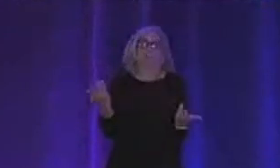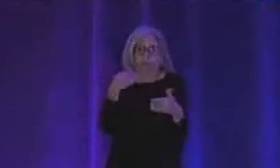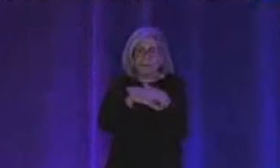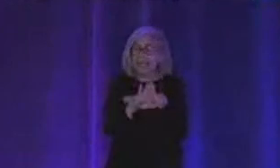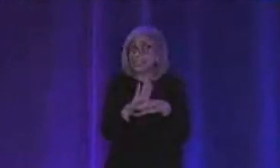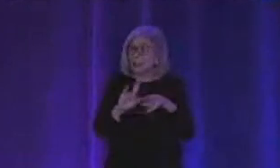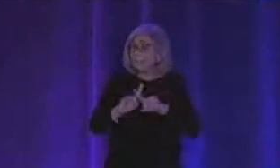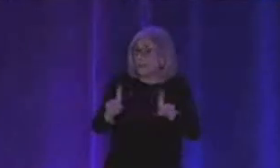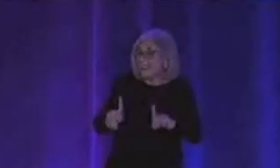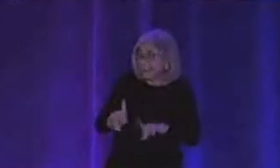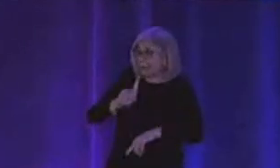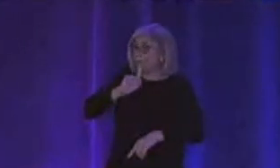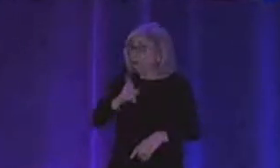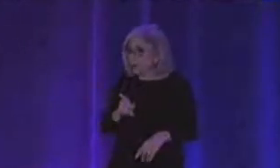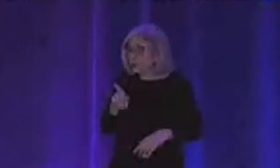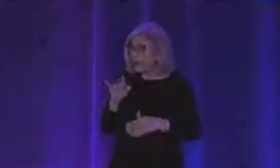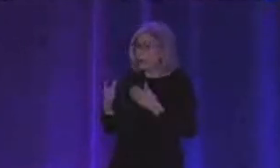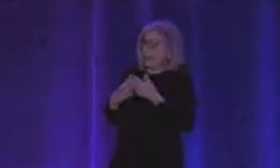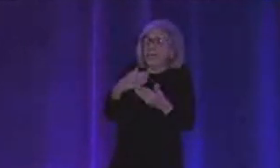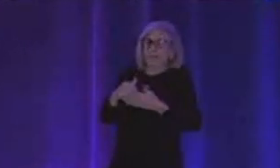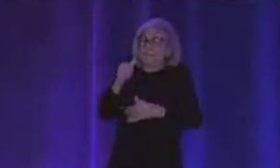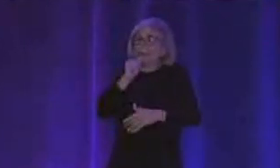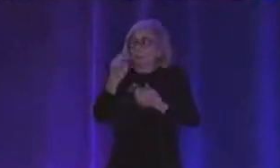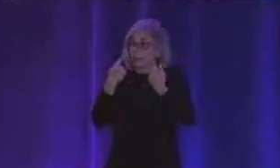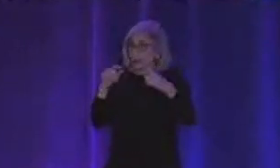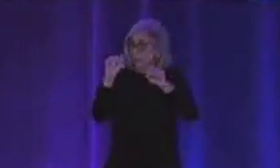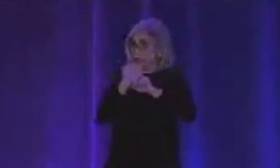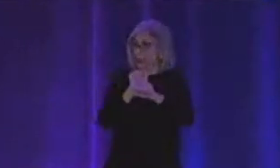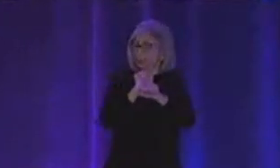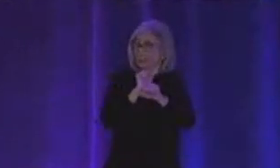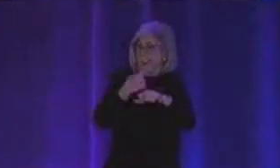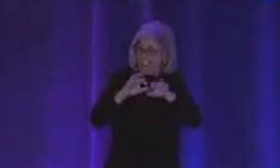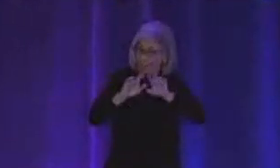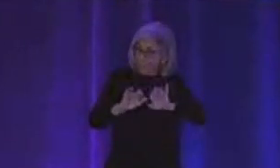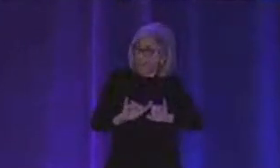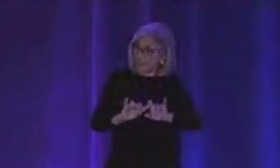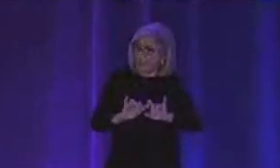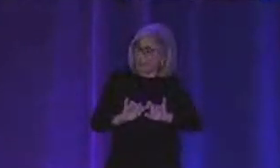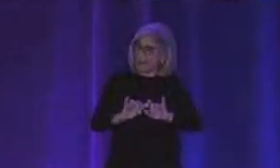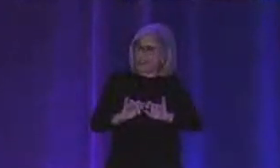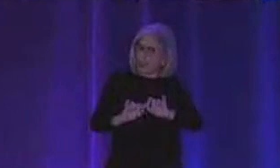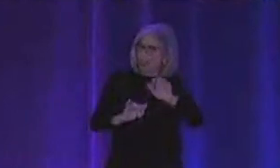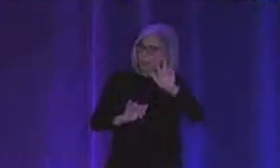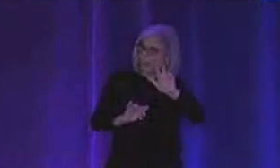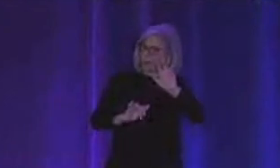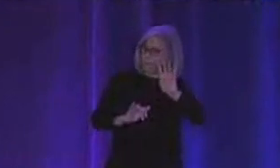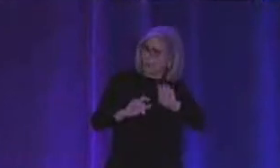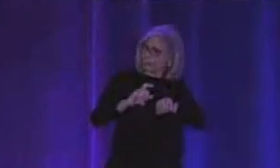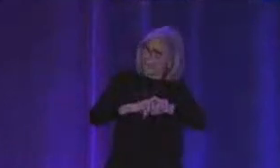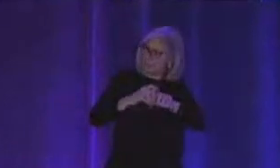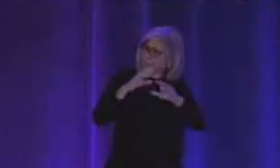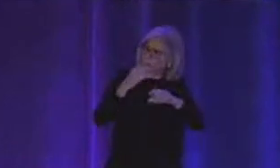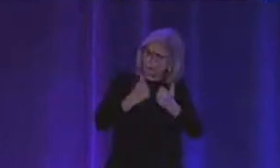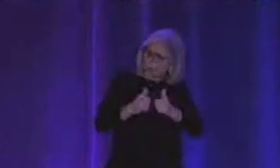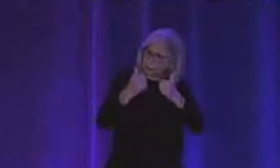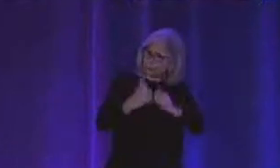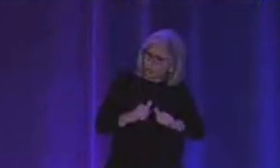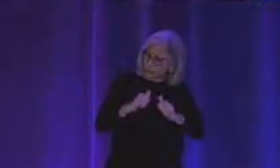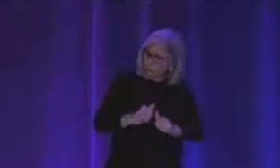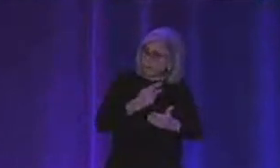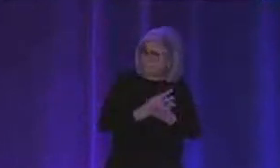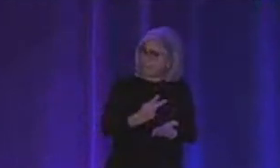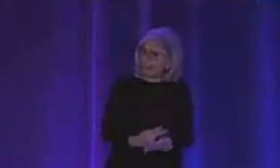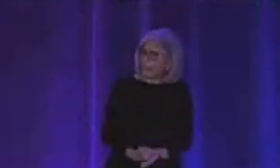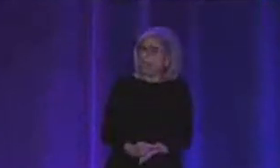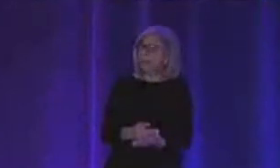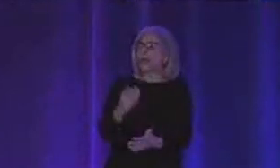But I'm pretty sure whatever password worked, I entered at least 3 or 4 times. Now, I know what